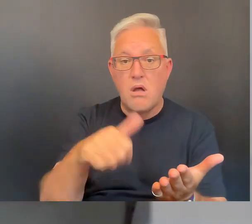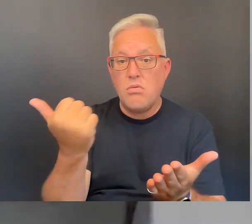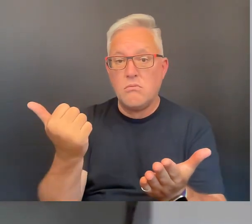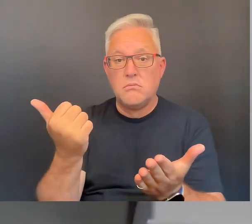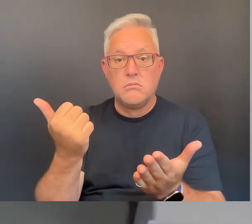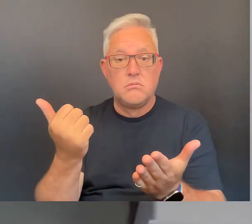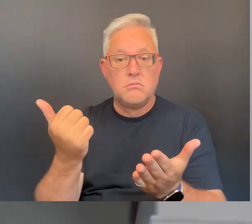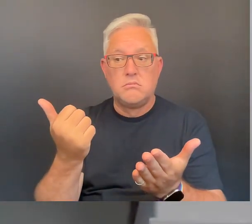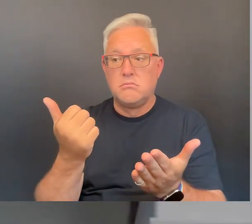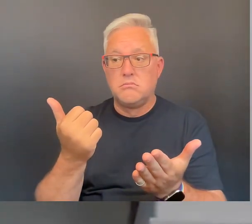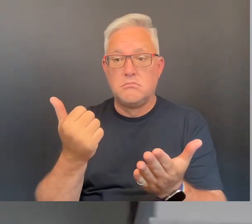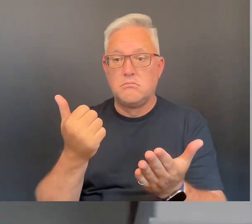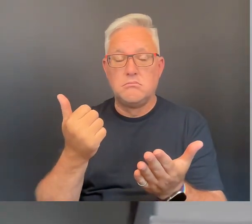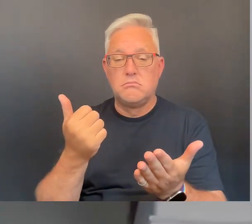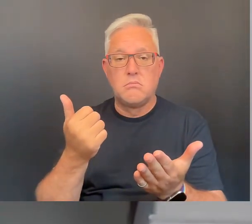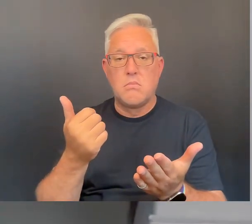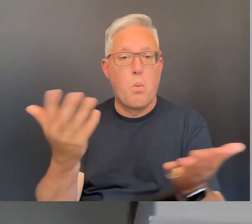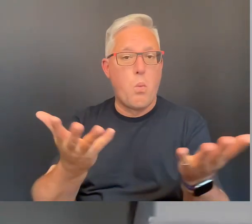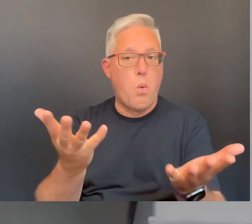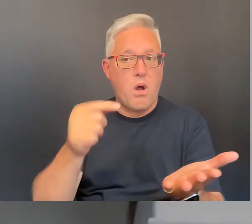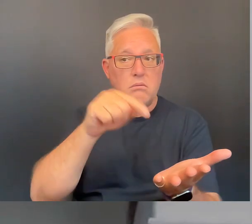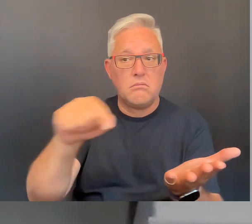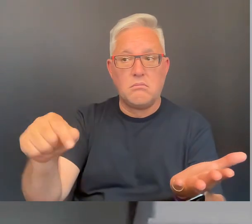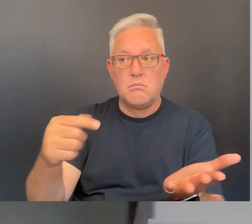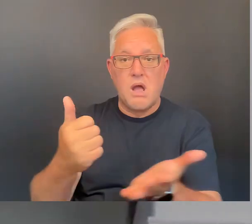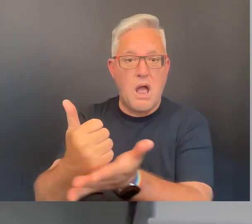in particular to rethink